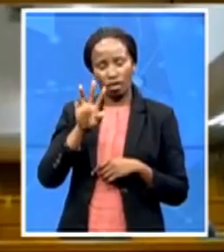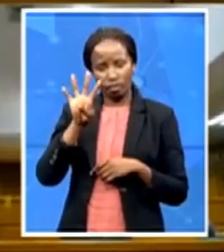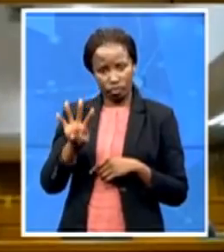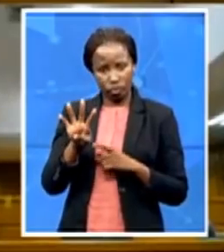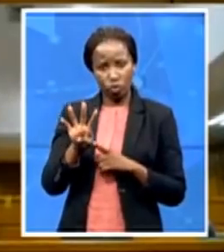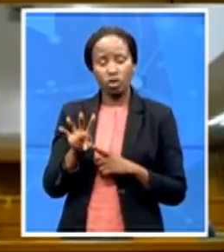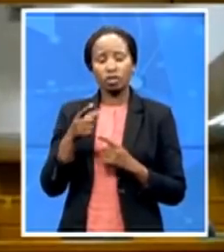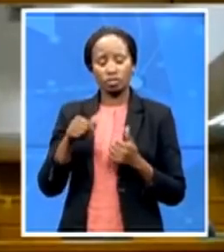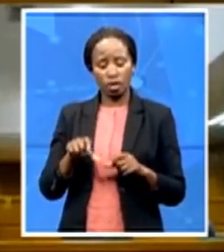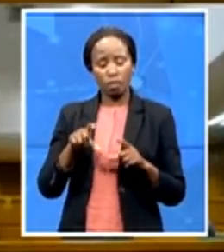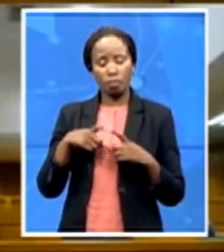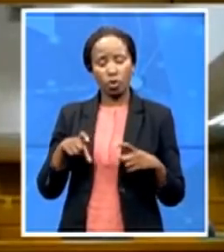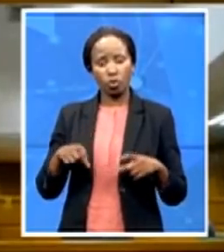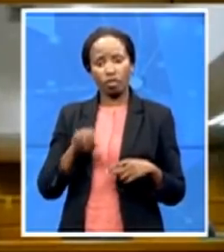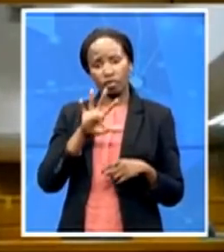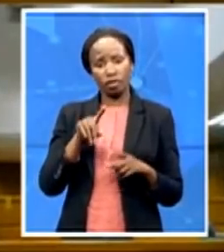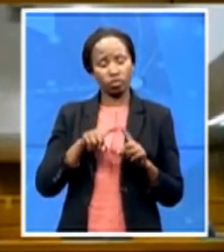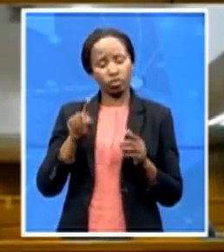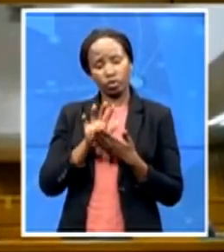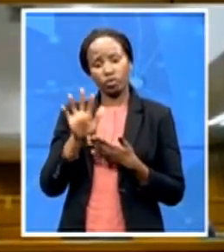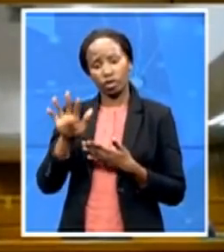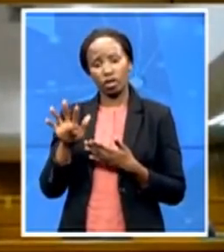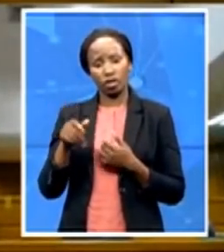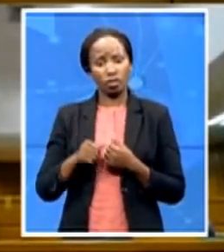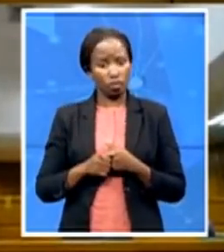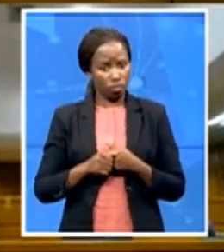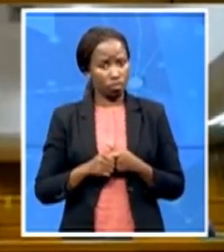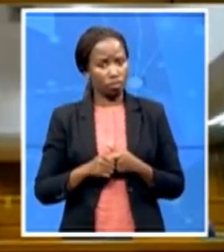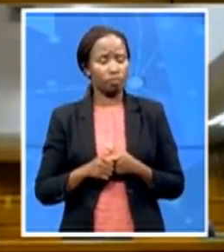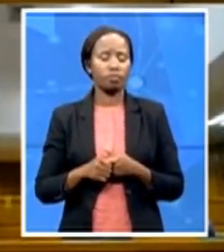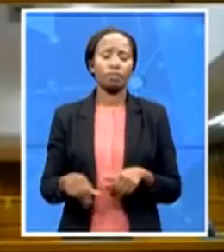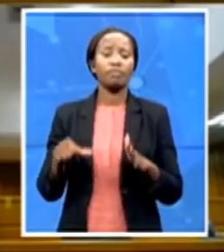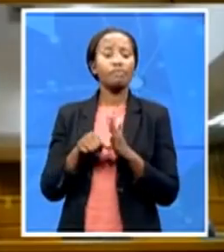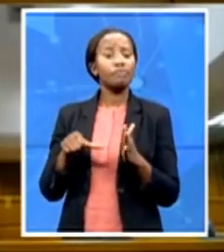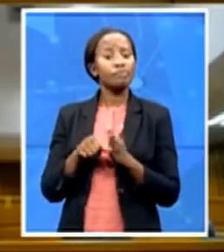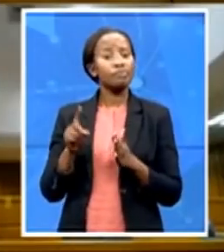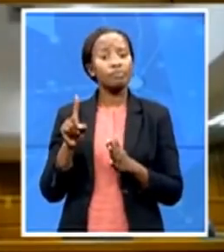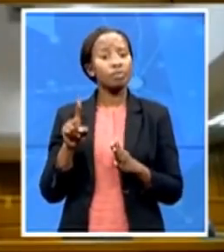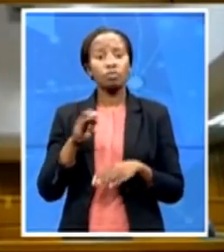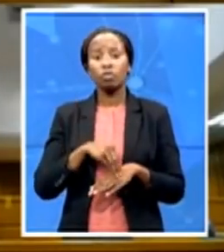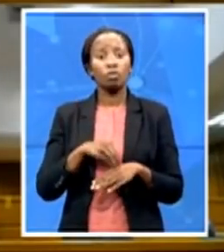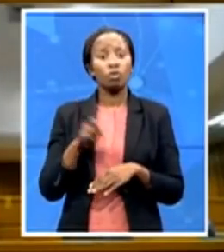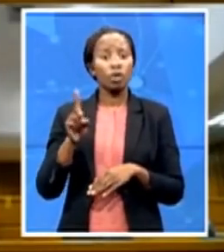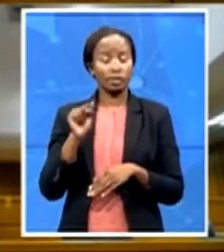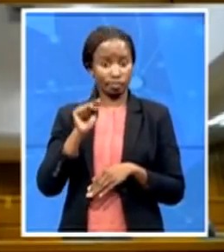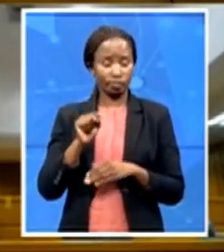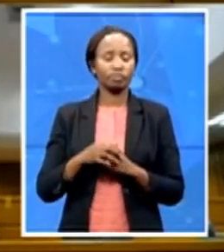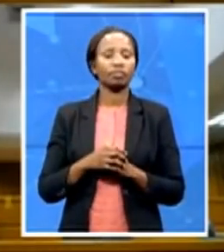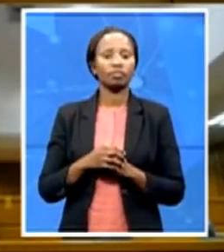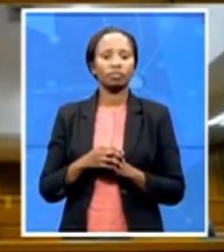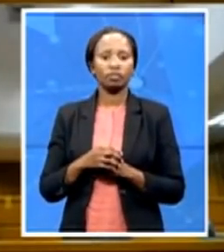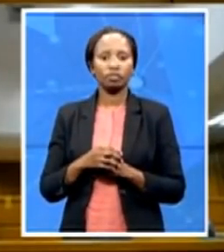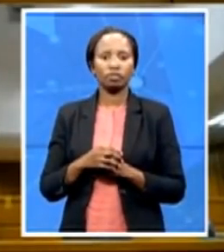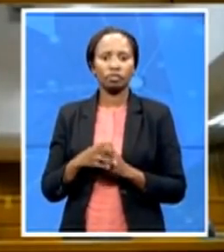15. The fundamental problem with this reasoning is that it mistakenly presupposes that the new